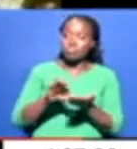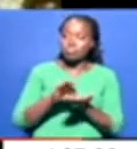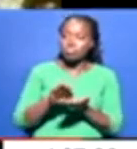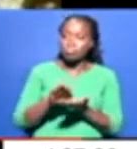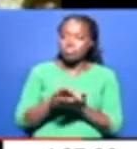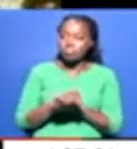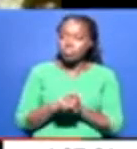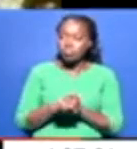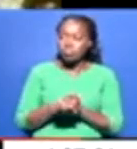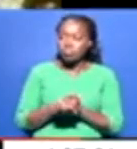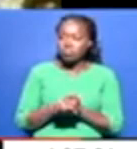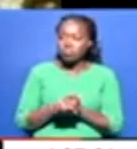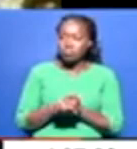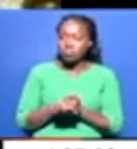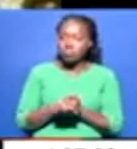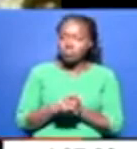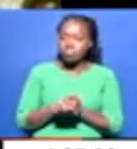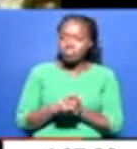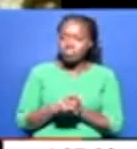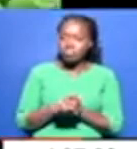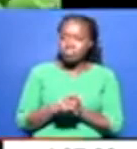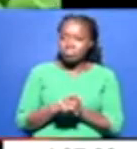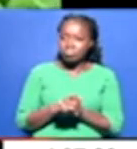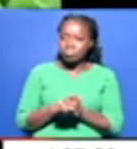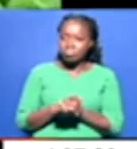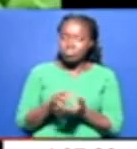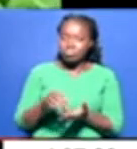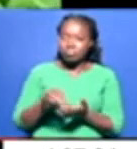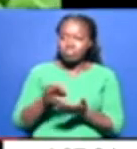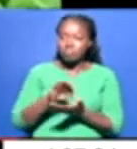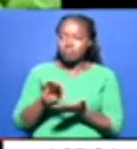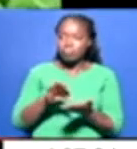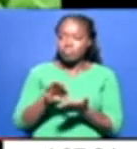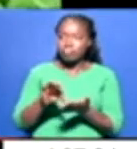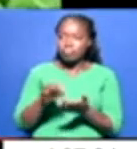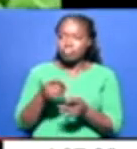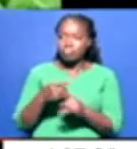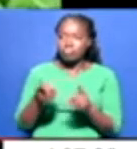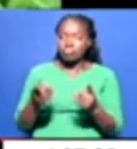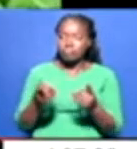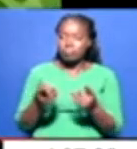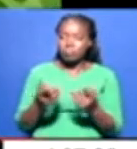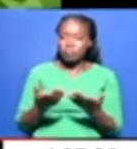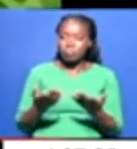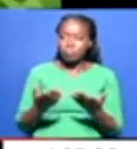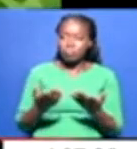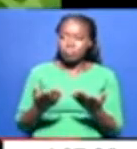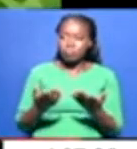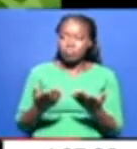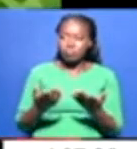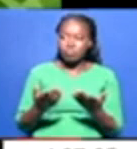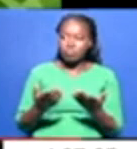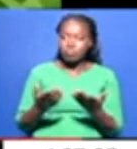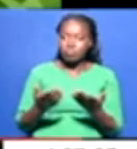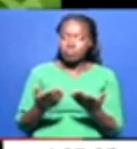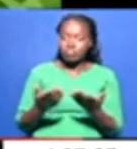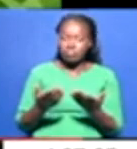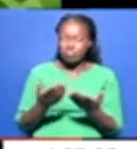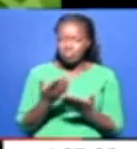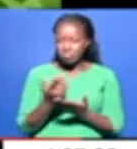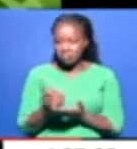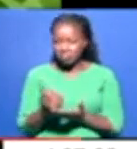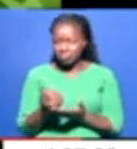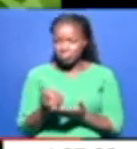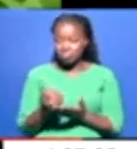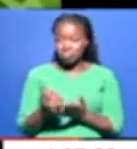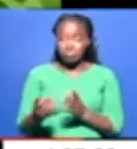Herbs are key ingredient in production of specialty tea. However, local production is said to be too low to meet demand. This has